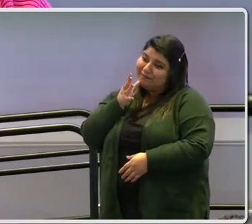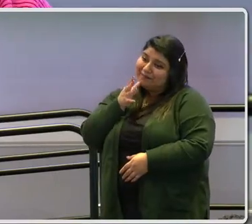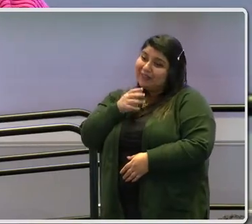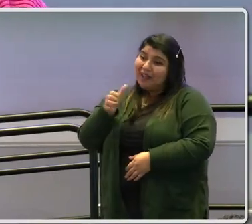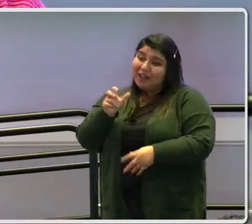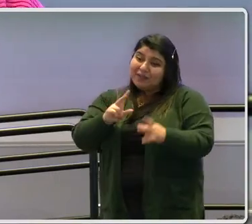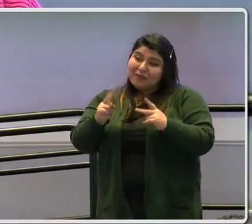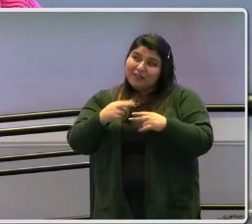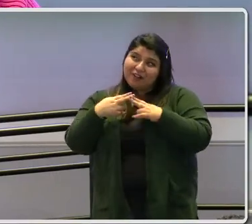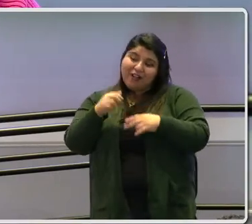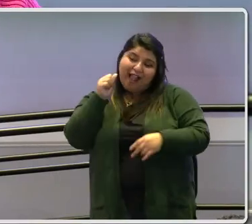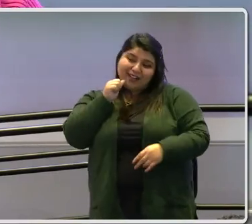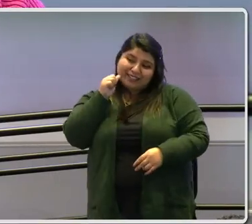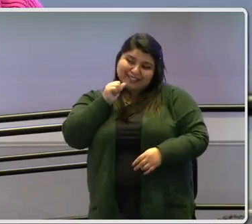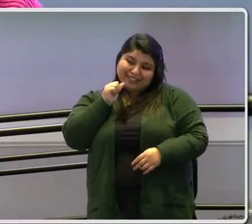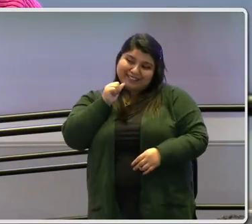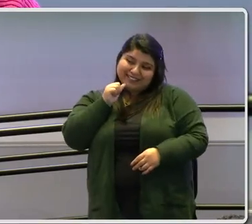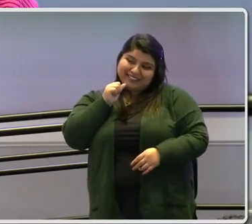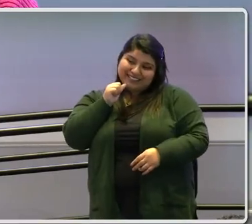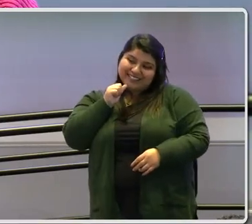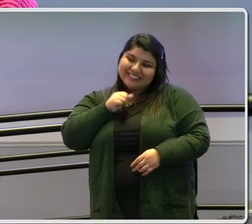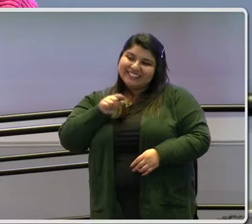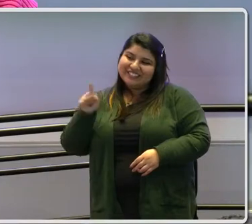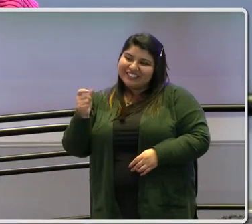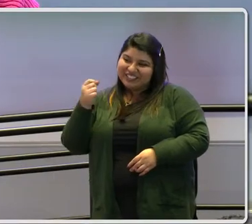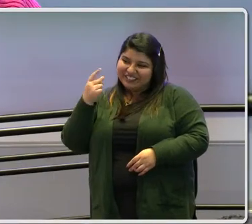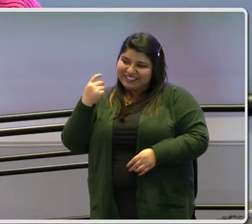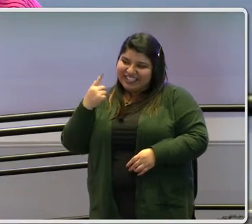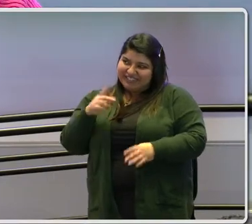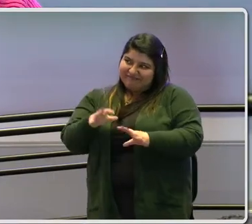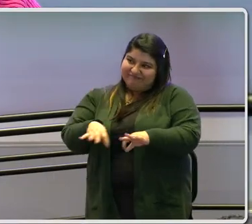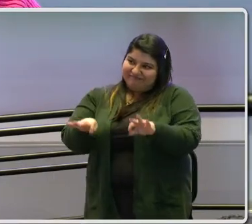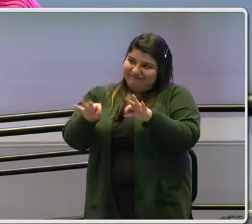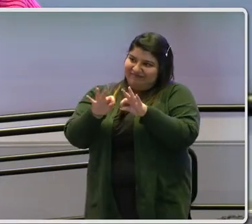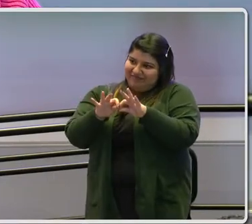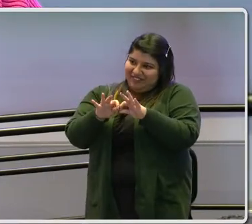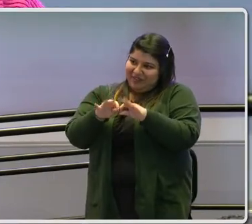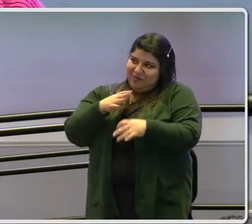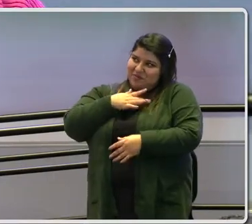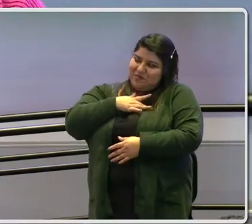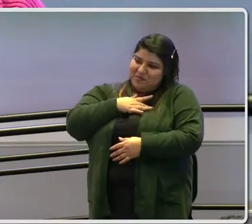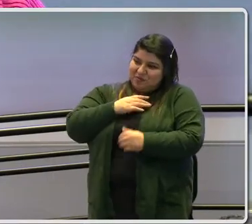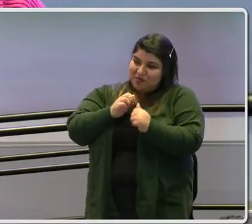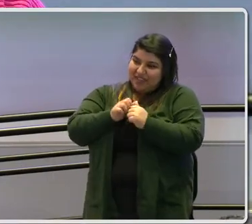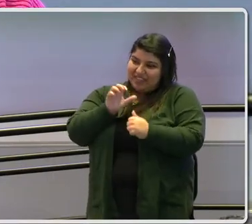she is auntie. She understands the significance this holds with the